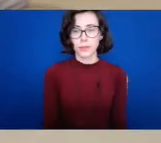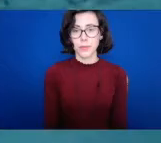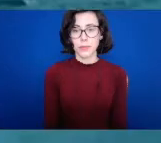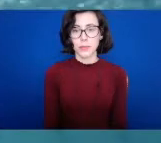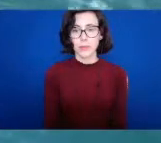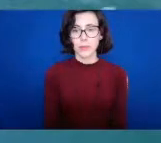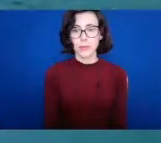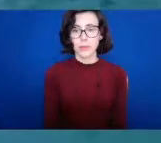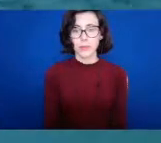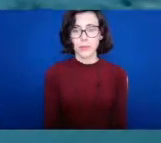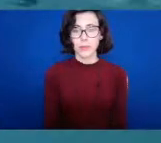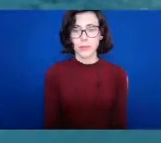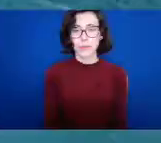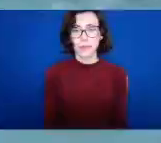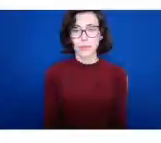swimming.